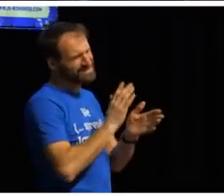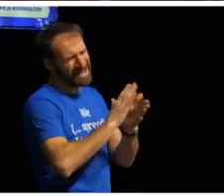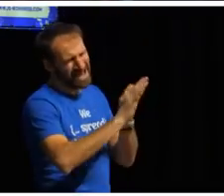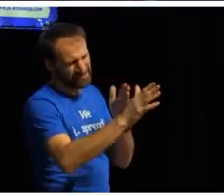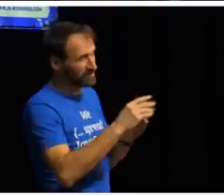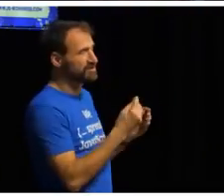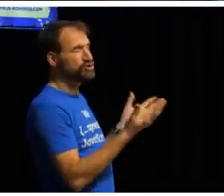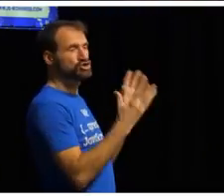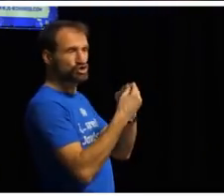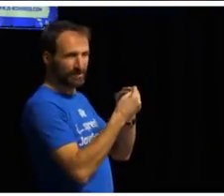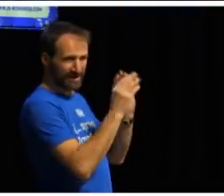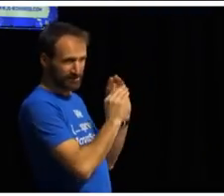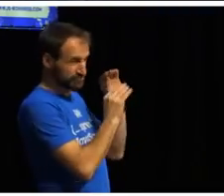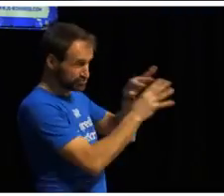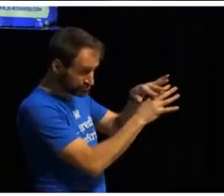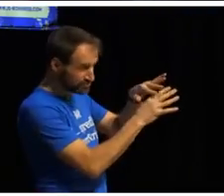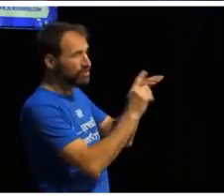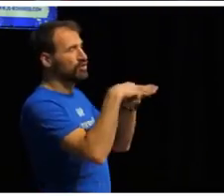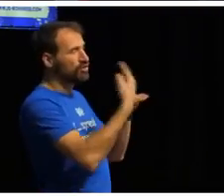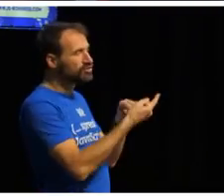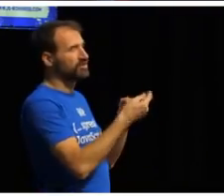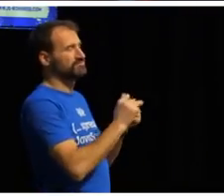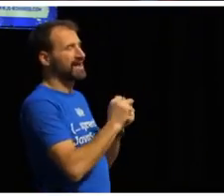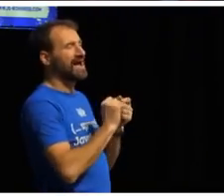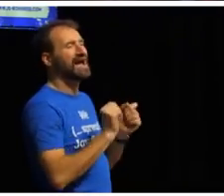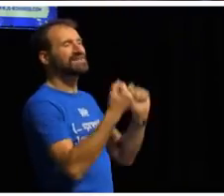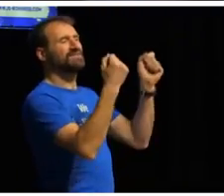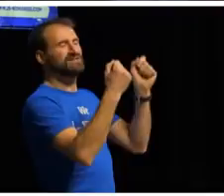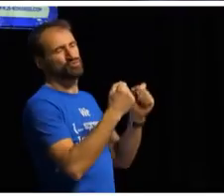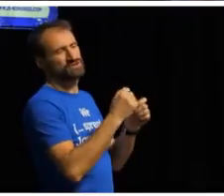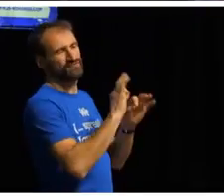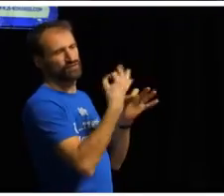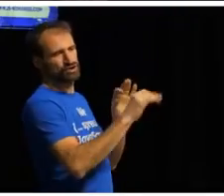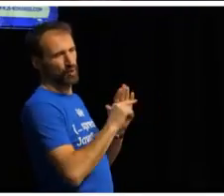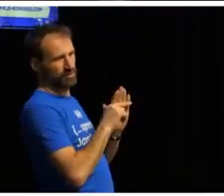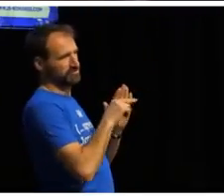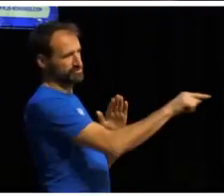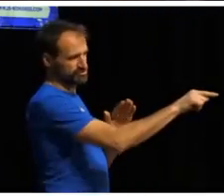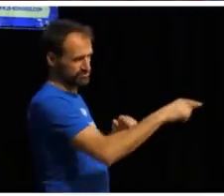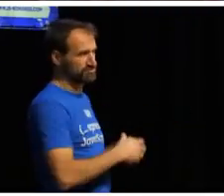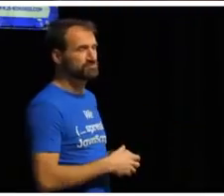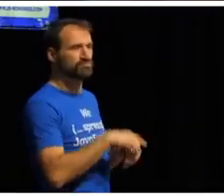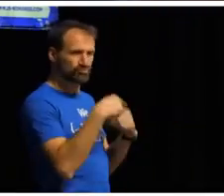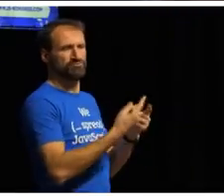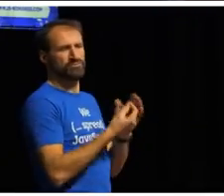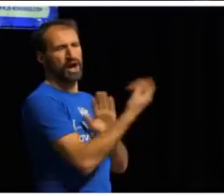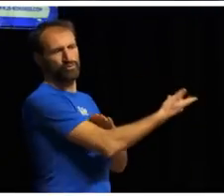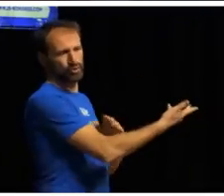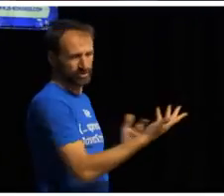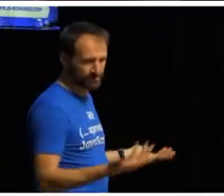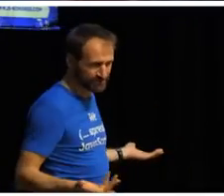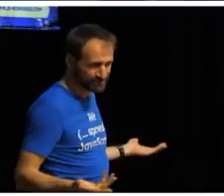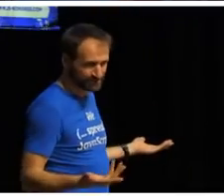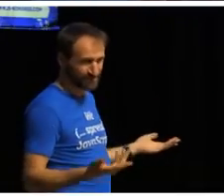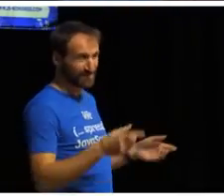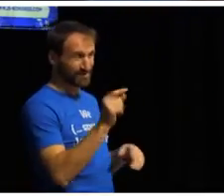fed through an activation function. And that is a neuron. Done. And the whole thing creates one single